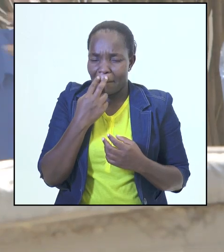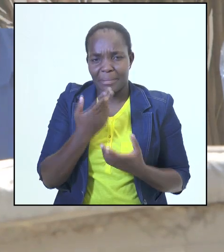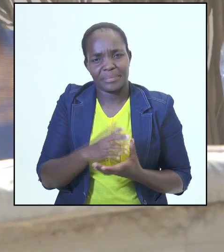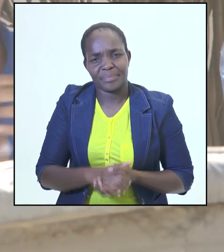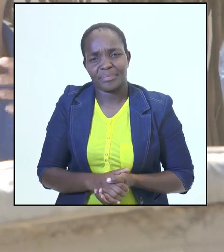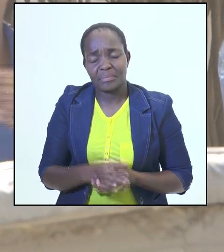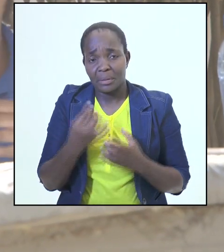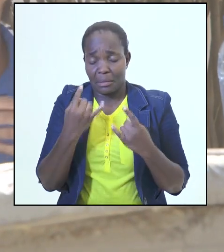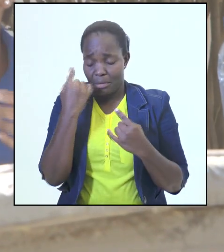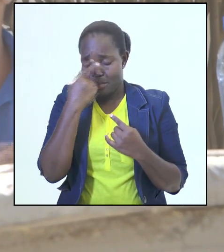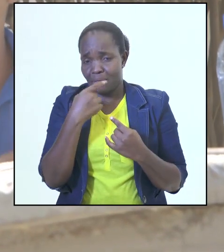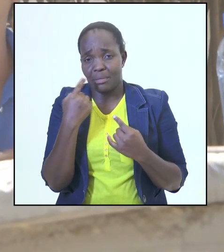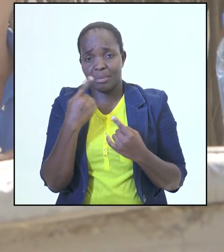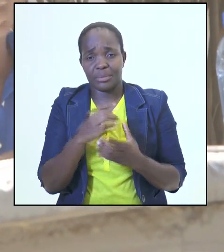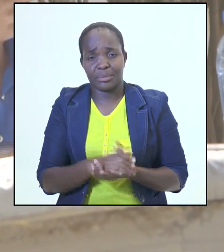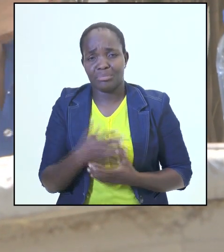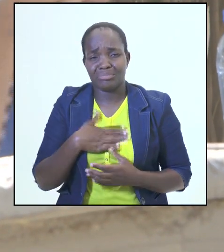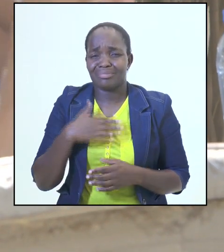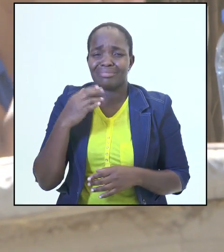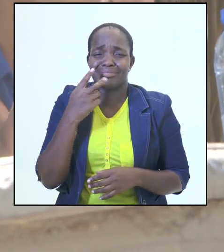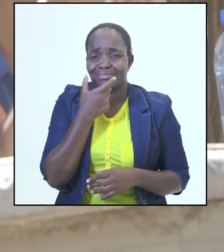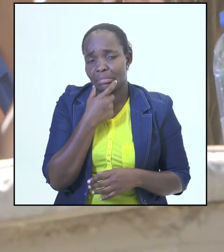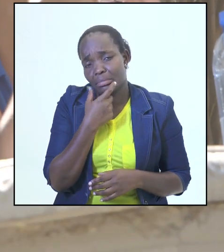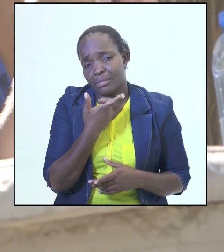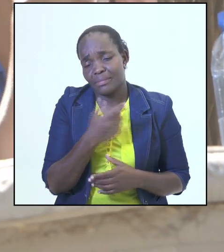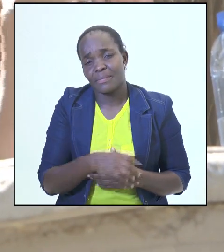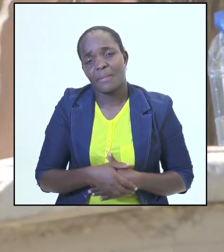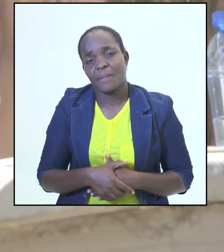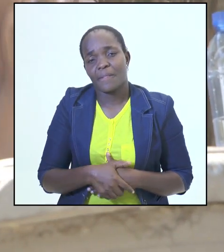my face. I feel horrible.